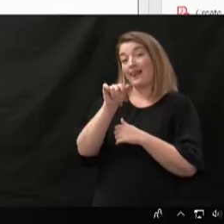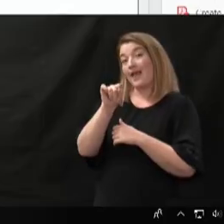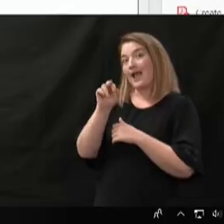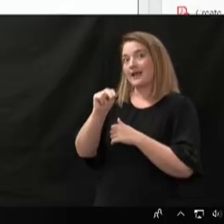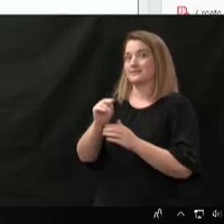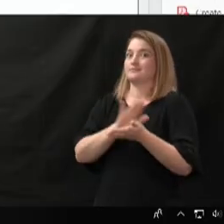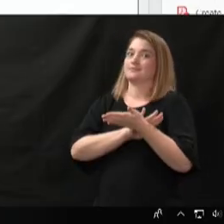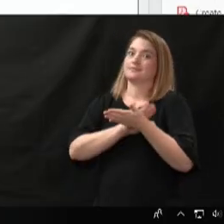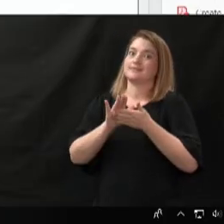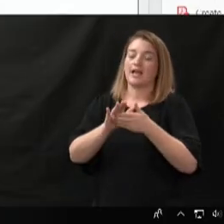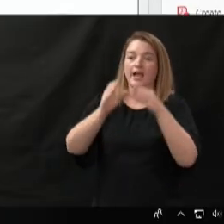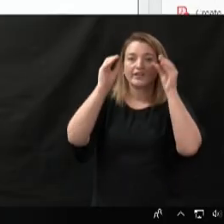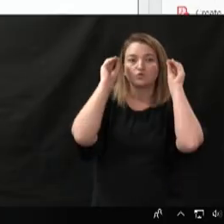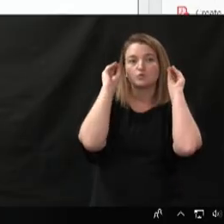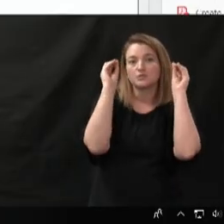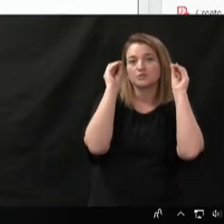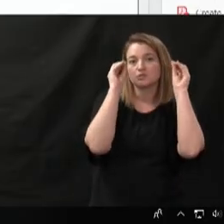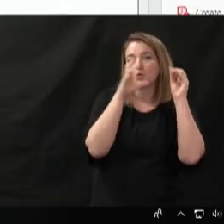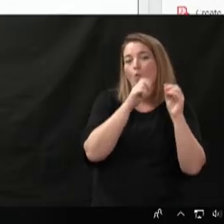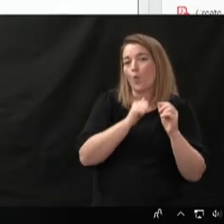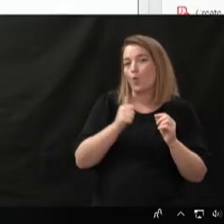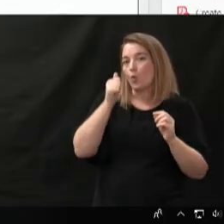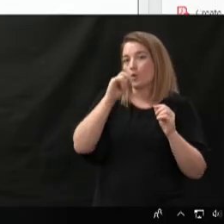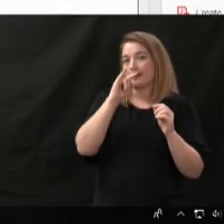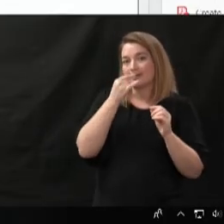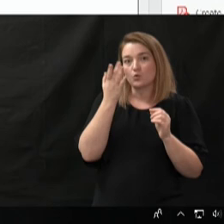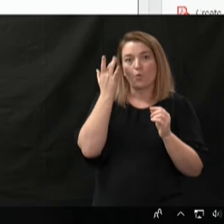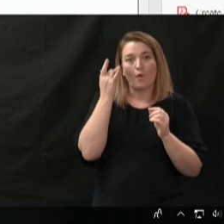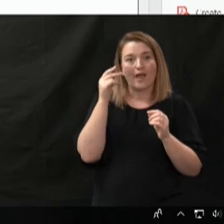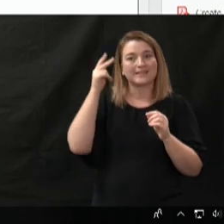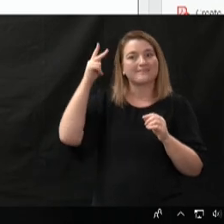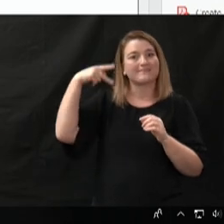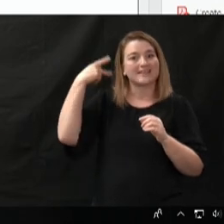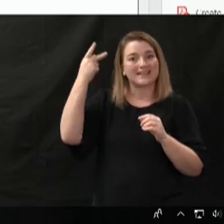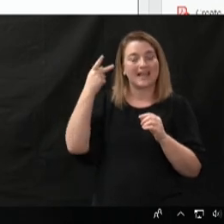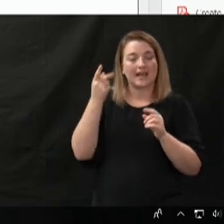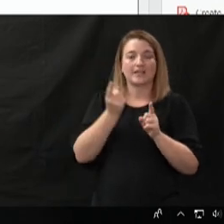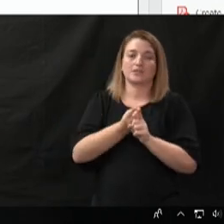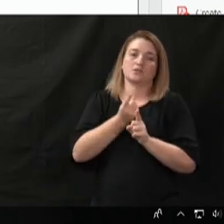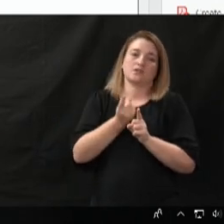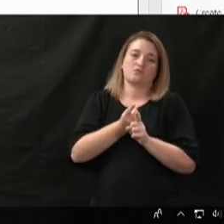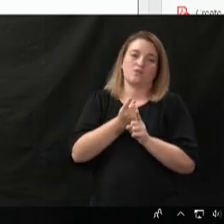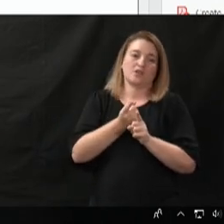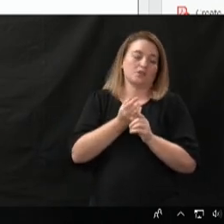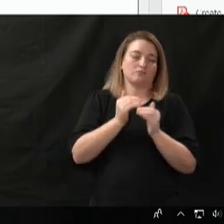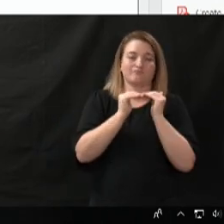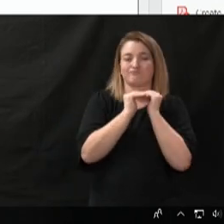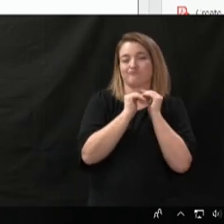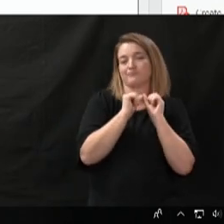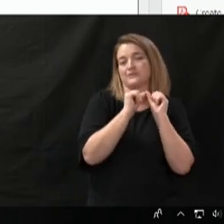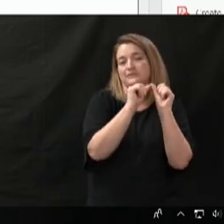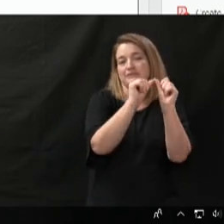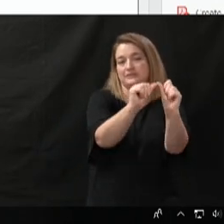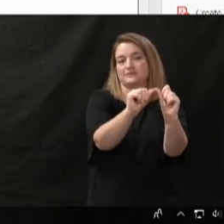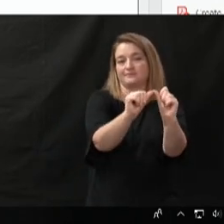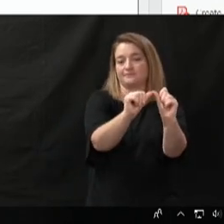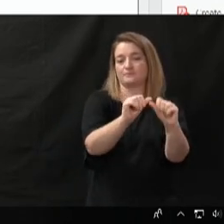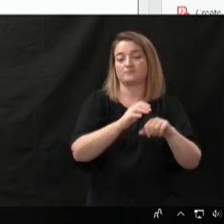teach older kids because it's phonetically regular. About 50%